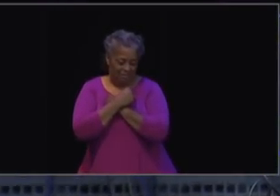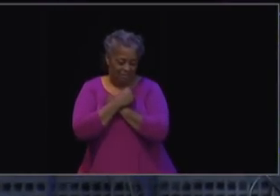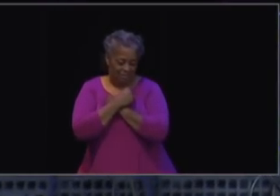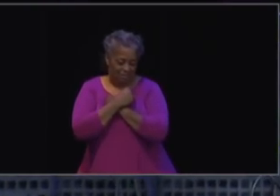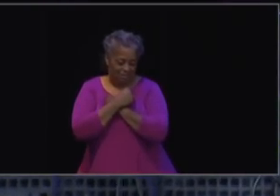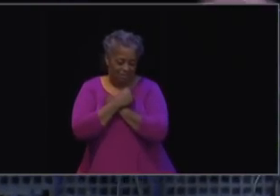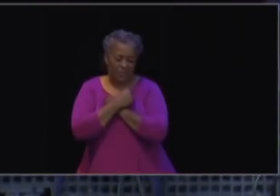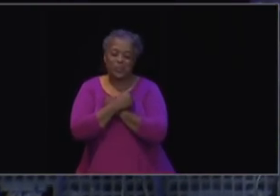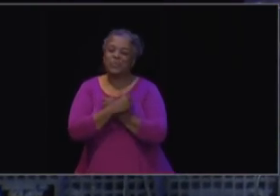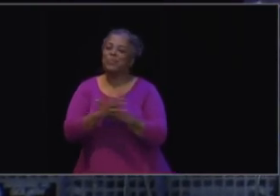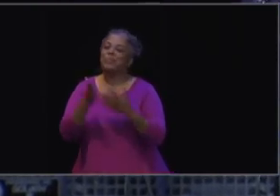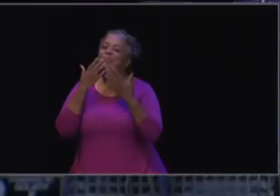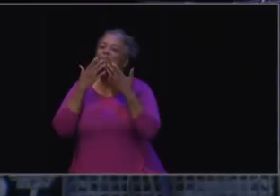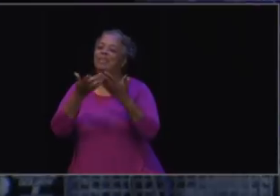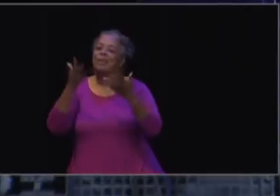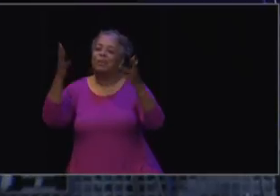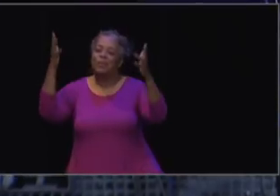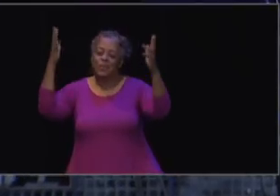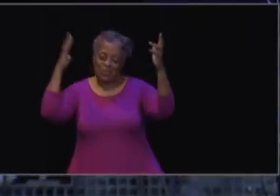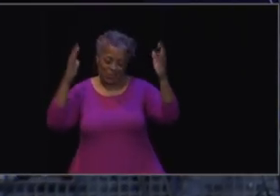Thank you all. Appreciate you.